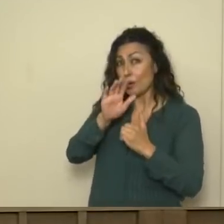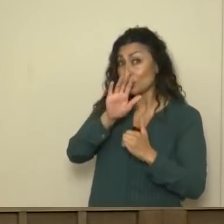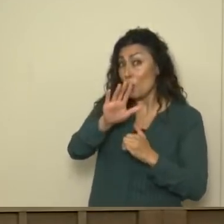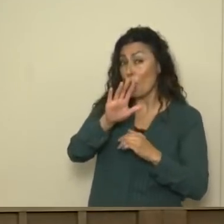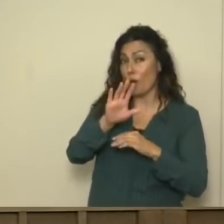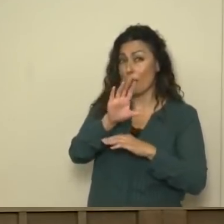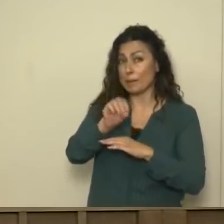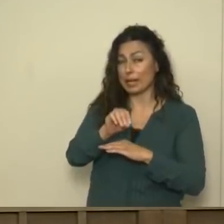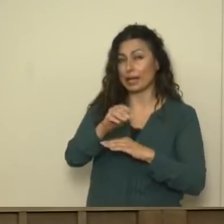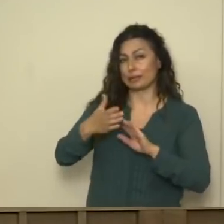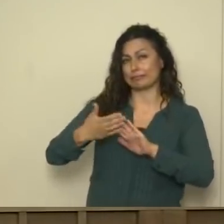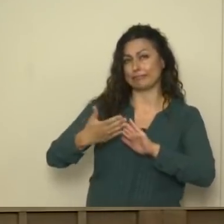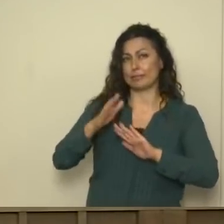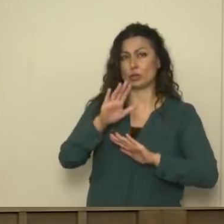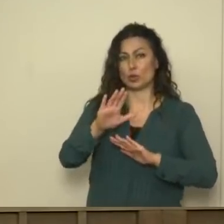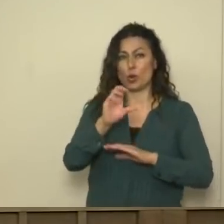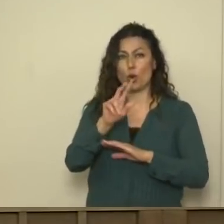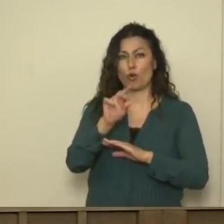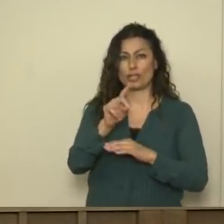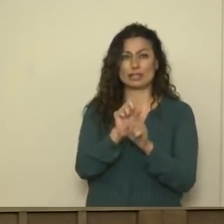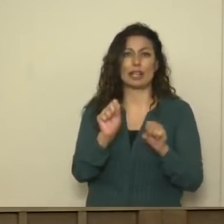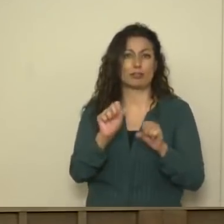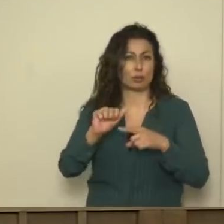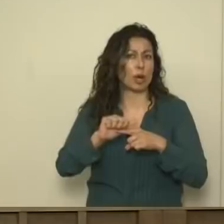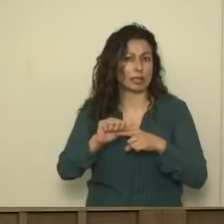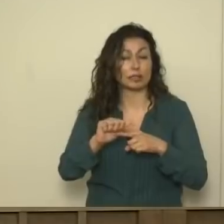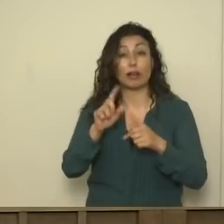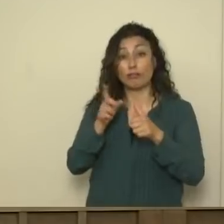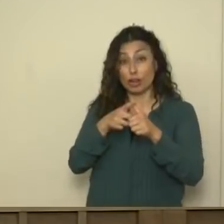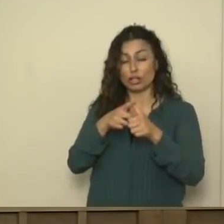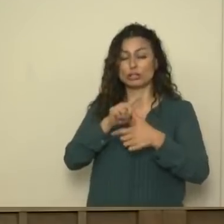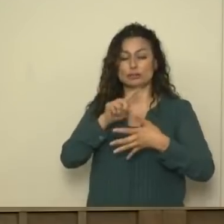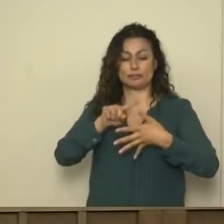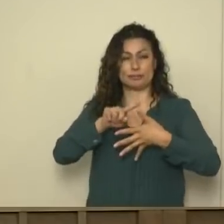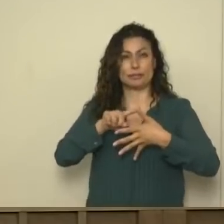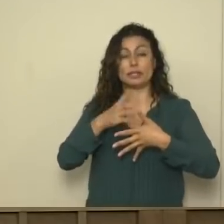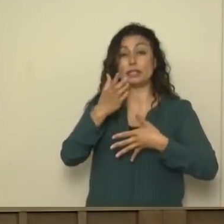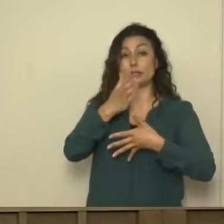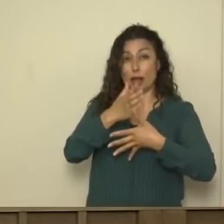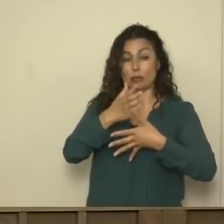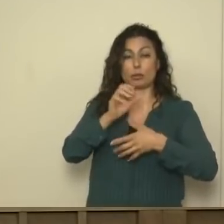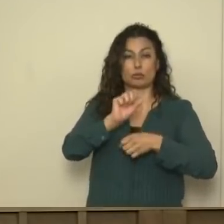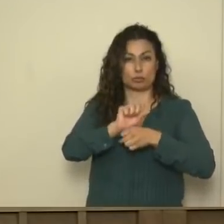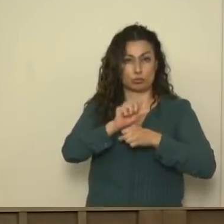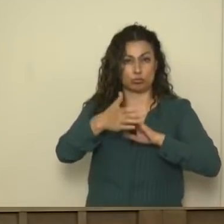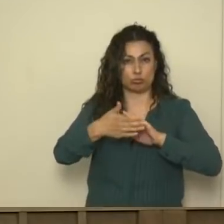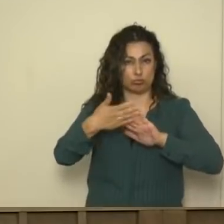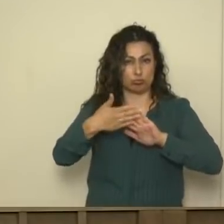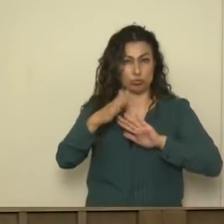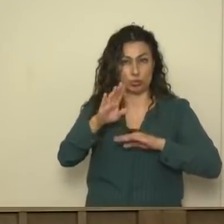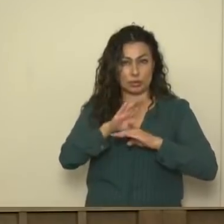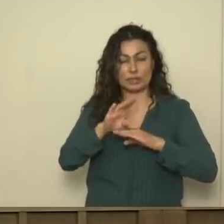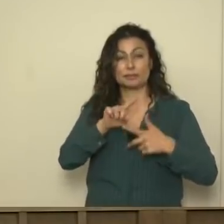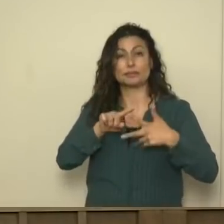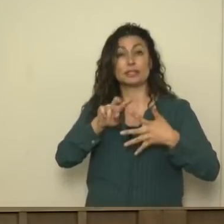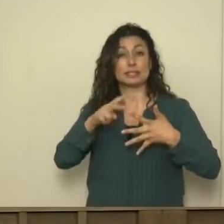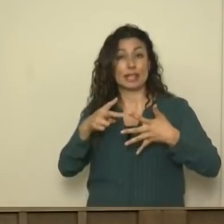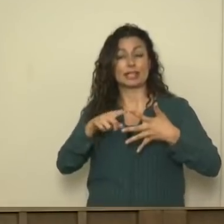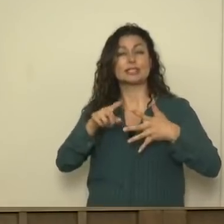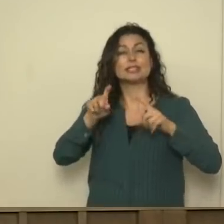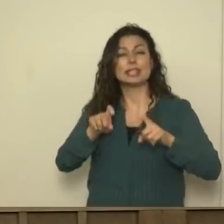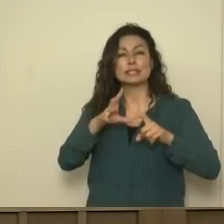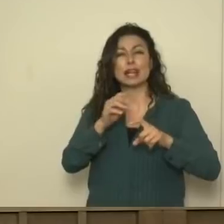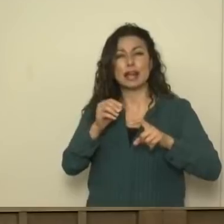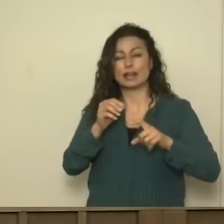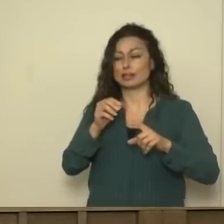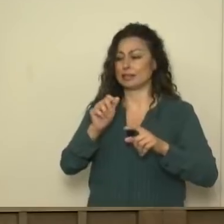your operations. So the first criteria is the ceasing of operations. The second one is testing and directing self-quarantine